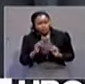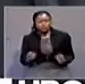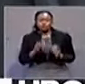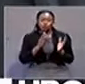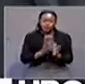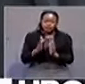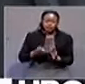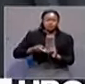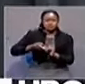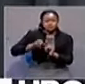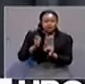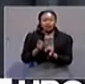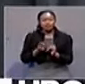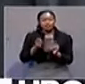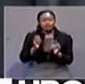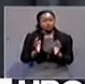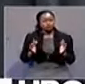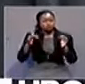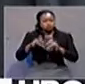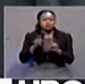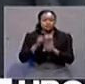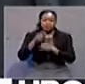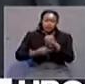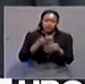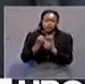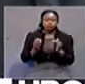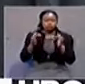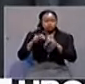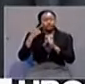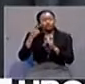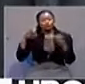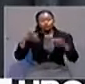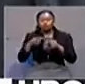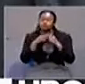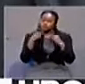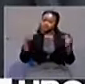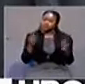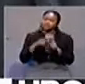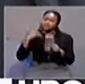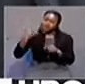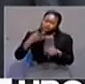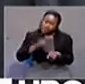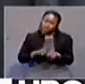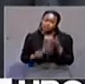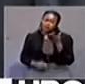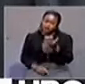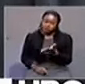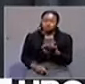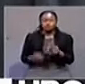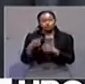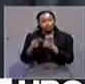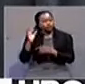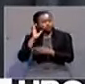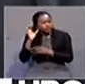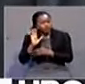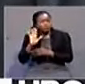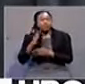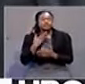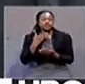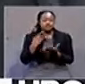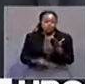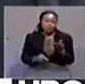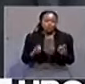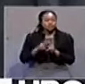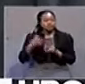monthly and annual retreats for his priests, and was available 24 hours to attend to their needs, and even on